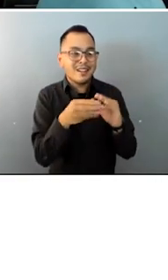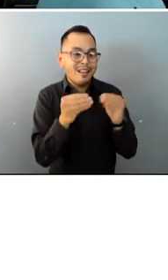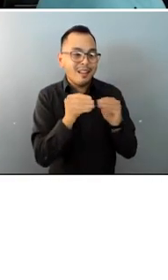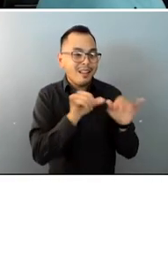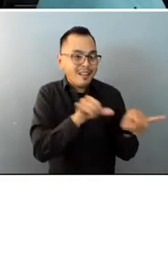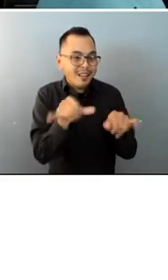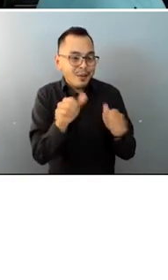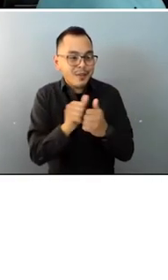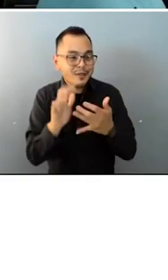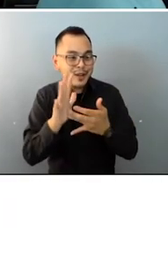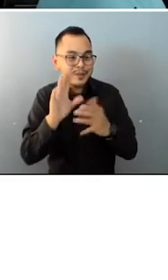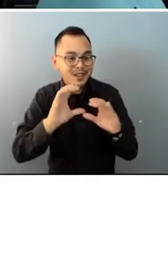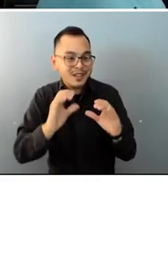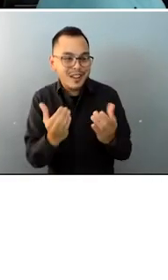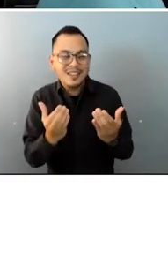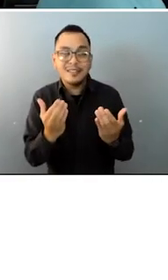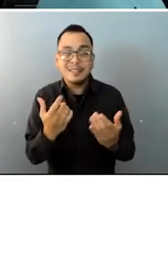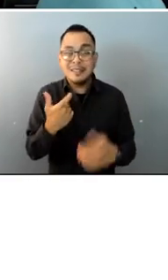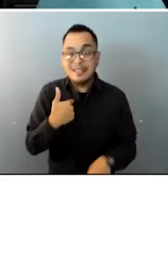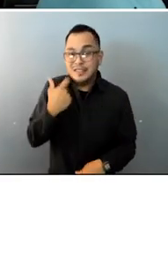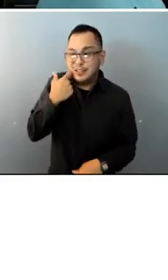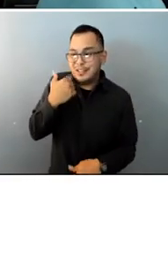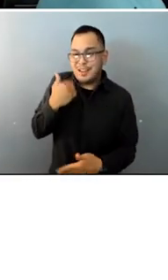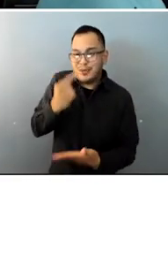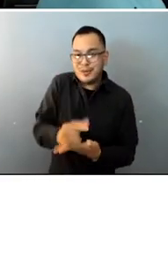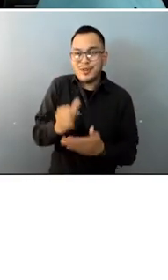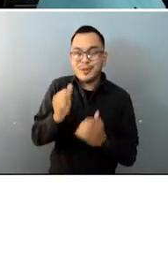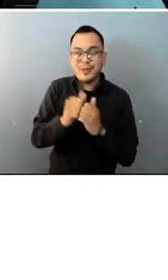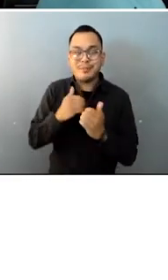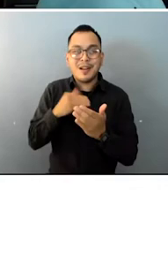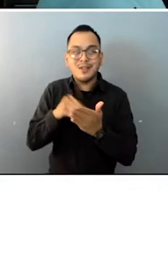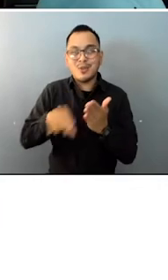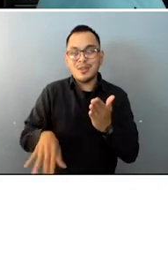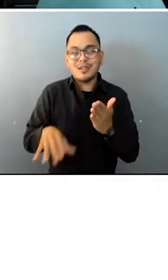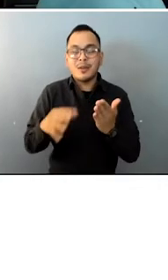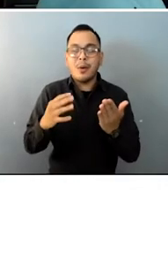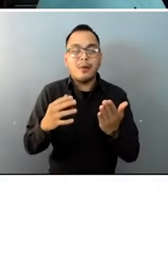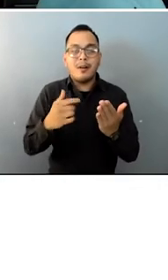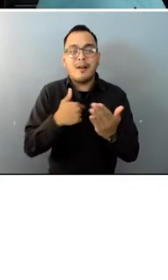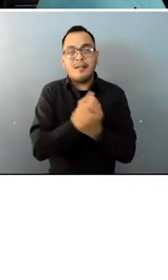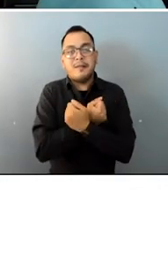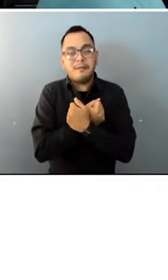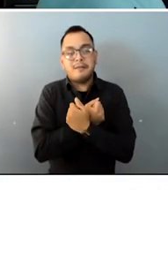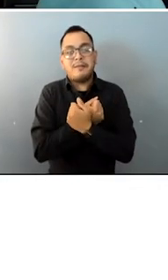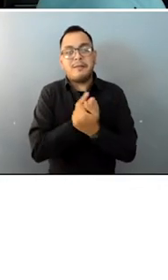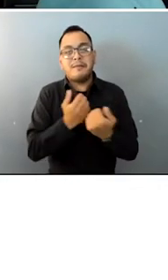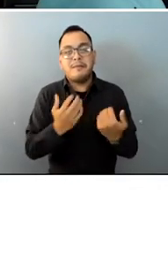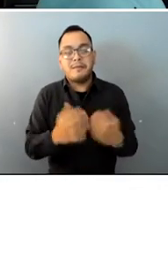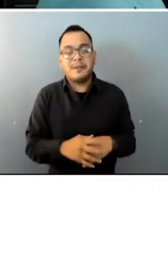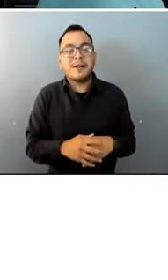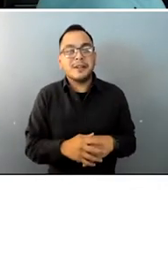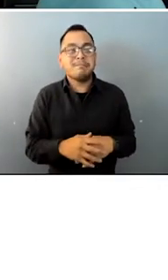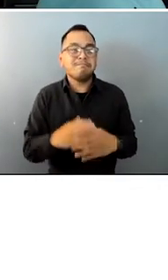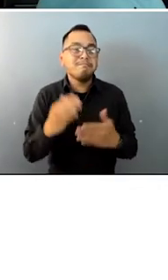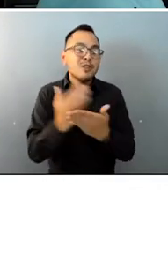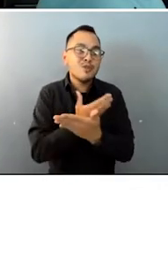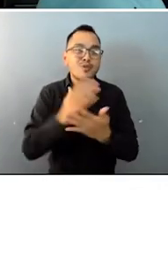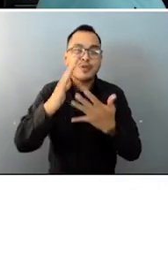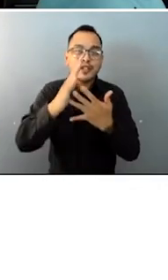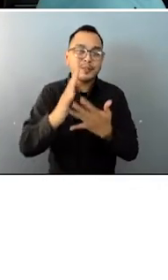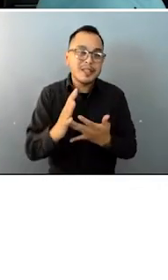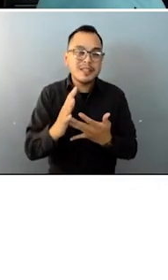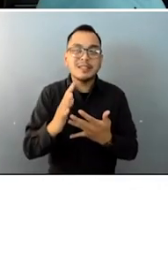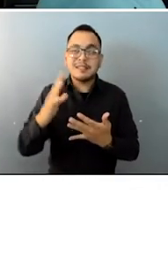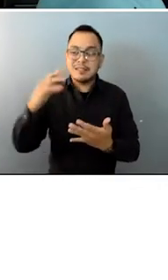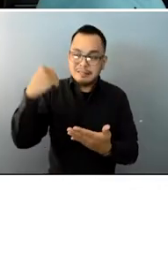class. We just had our pomp and circumstance graduations, but there is nothing I love like, those brand new